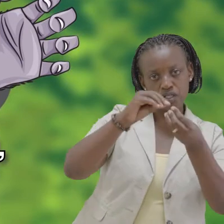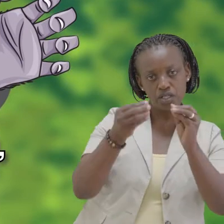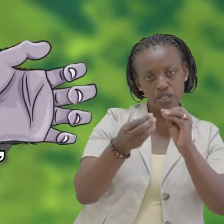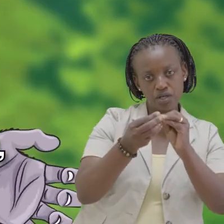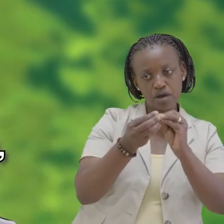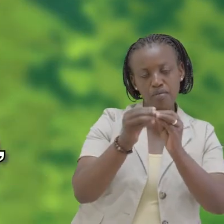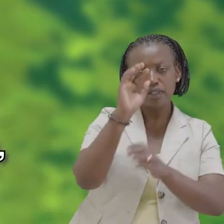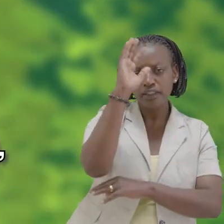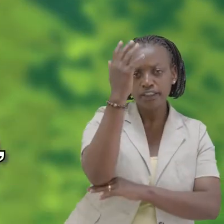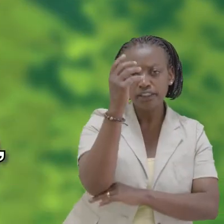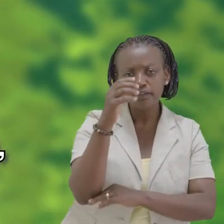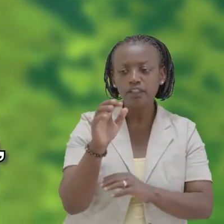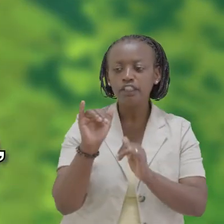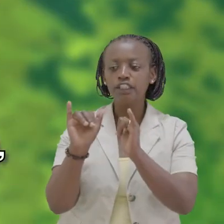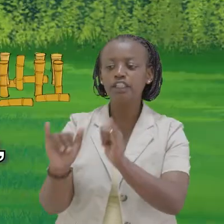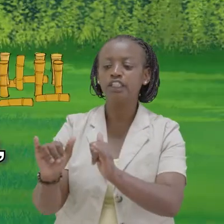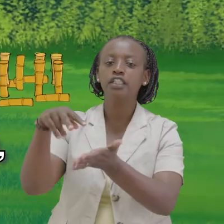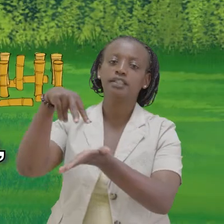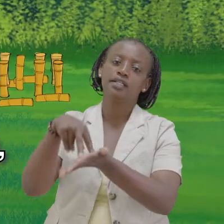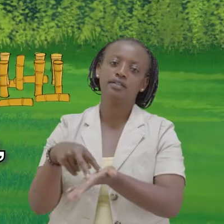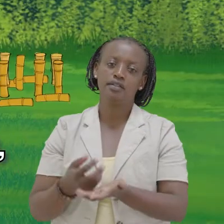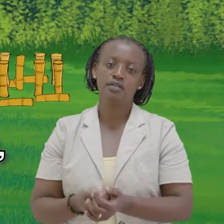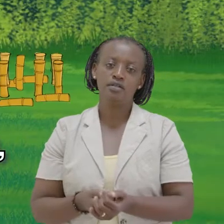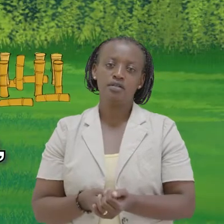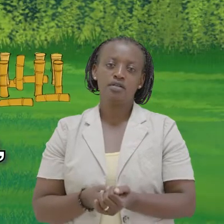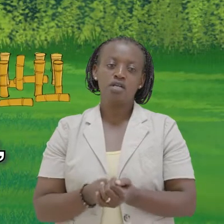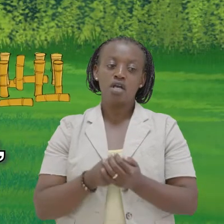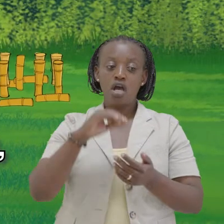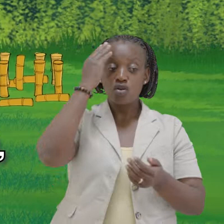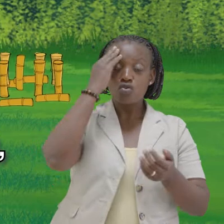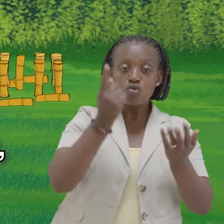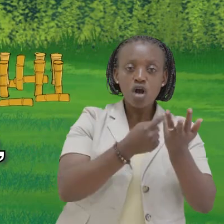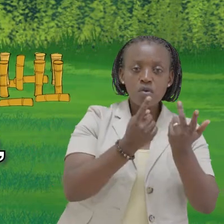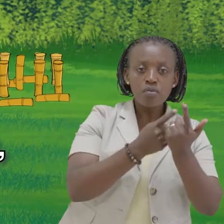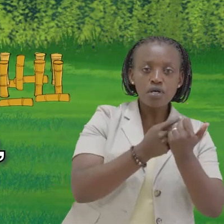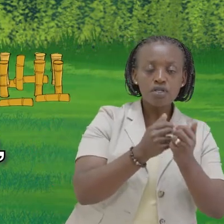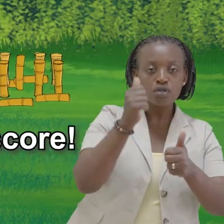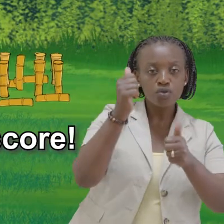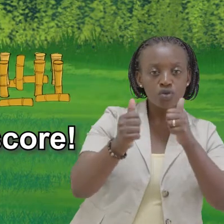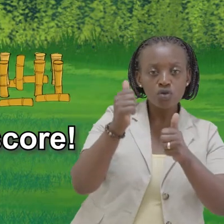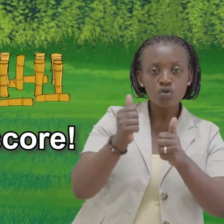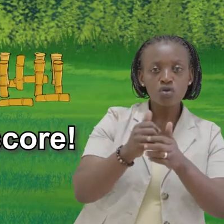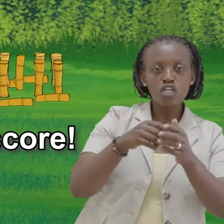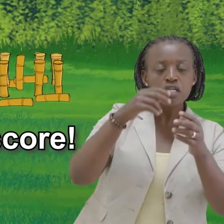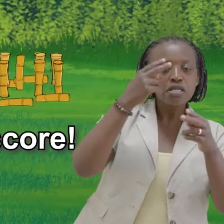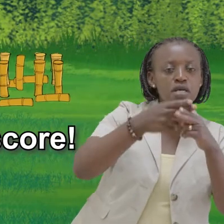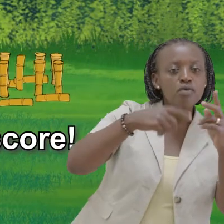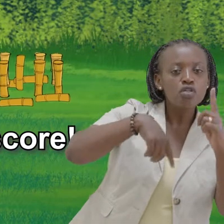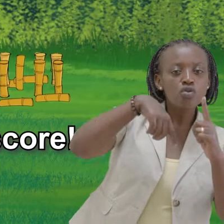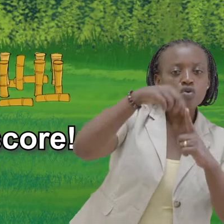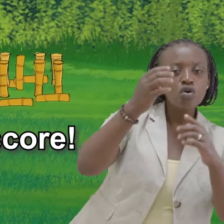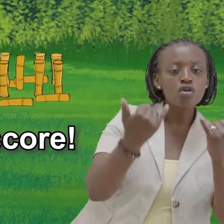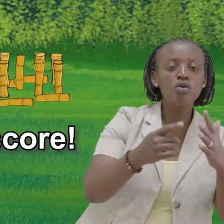say, subtract, the number of sticks that are still standing to know how many you